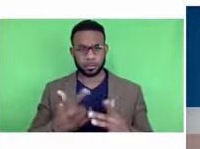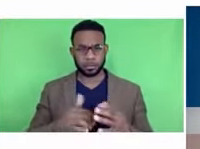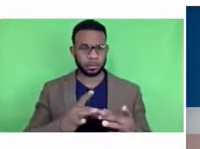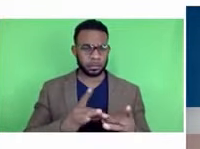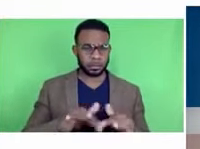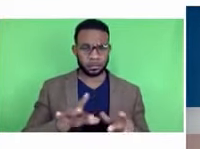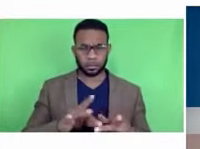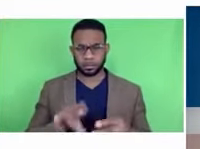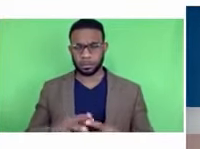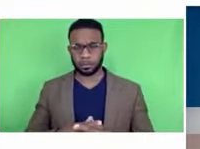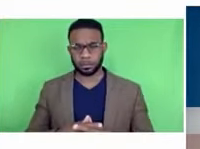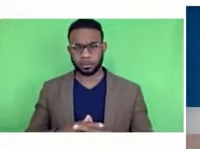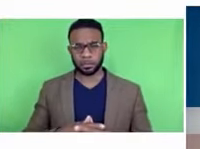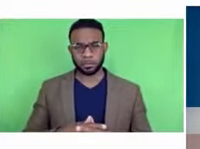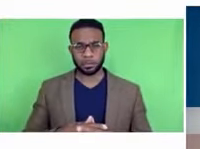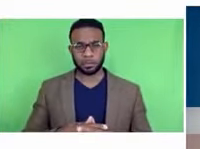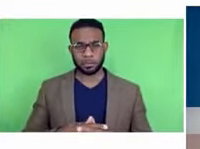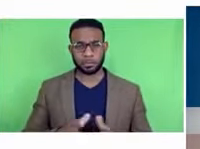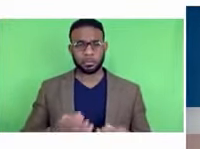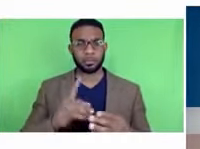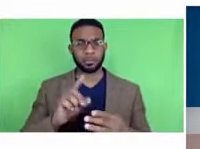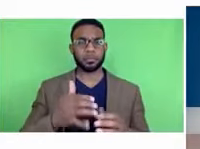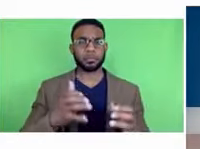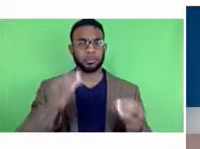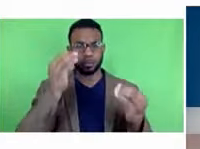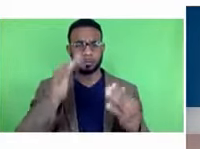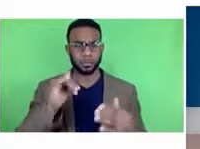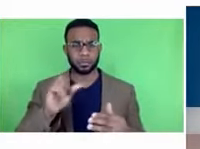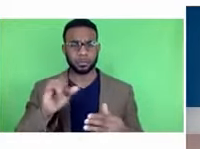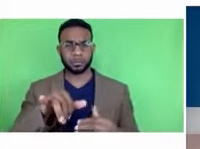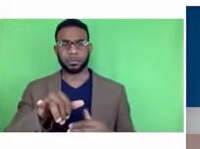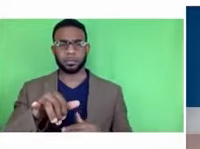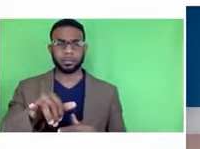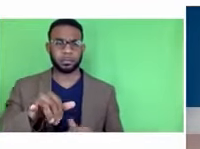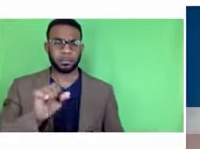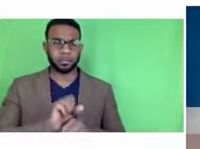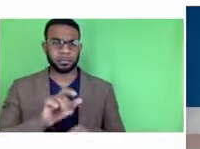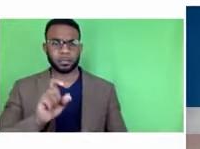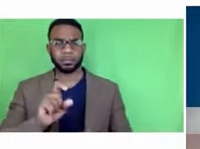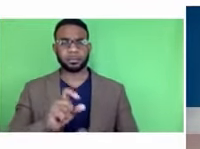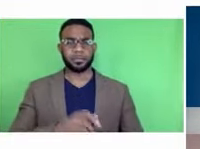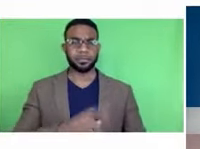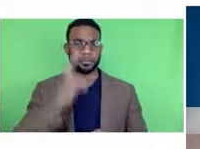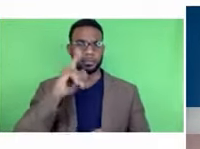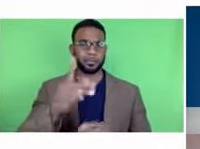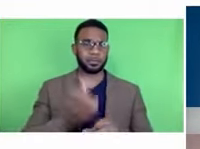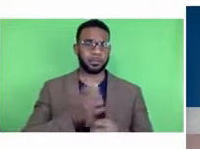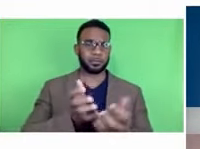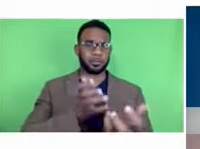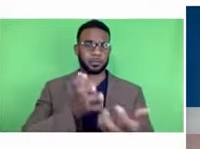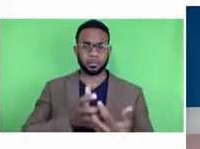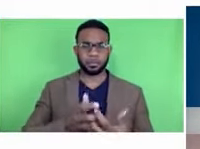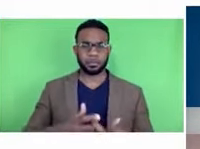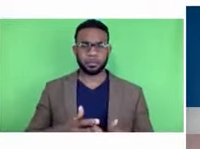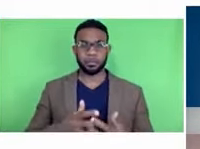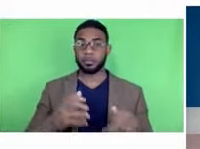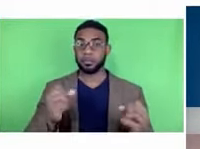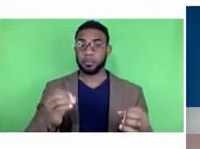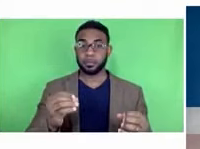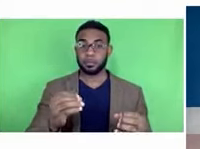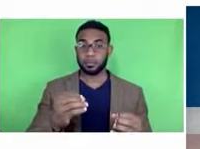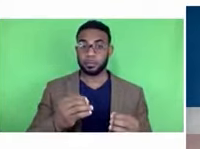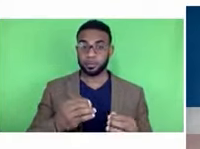say it, and provide only as much information as that employer needs for you to get the accommodation. So what's,